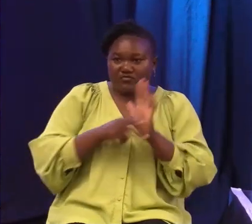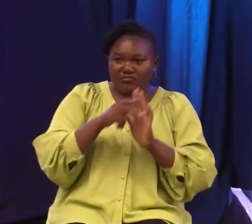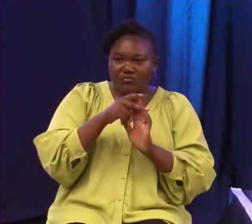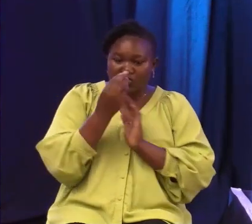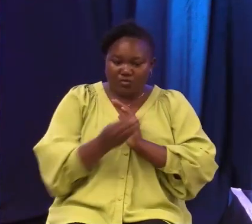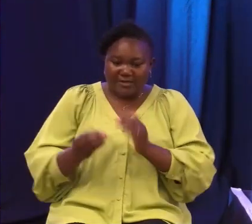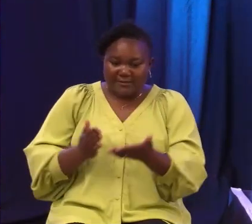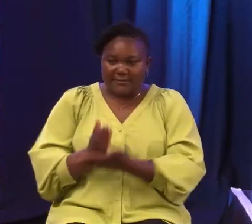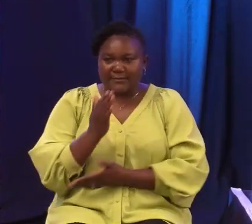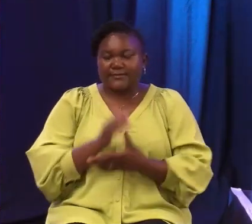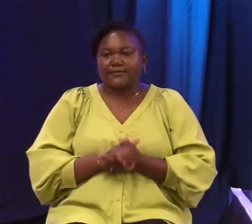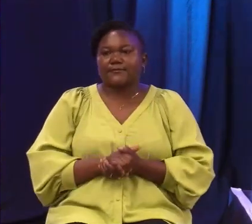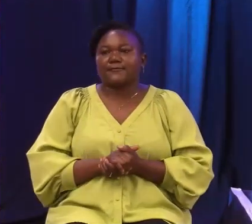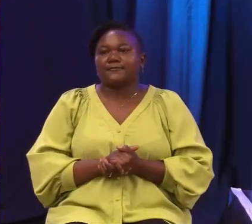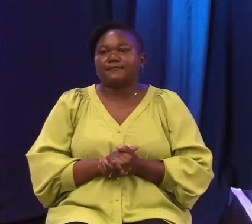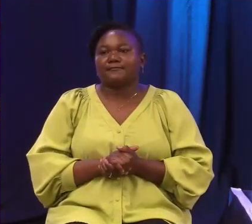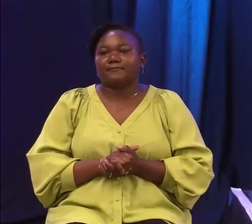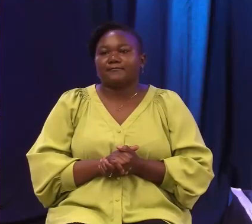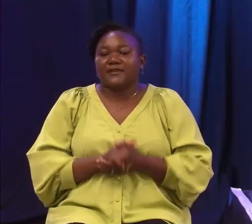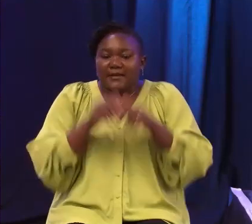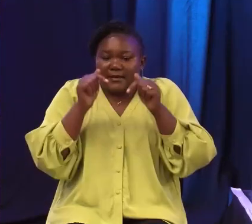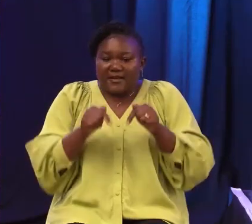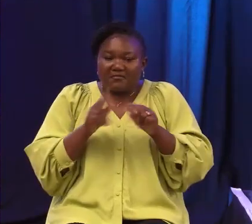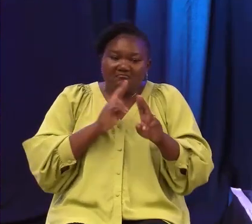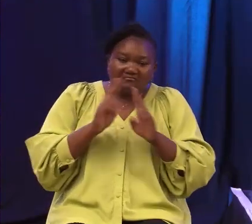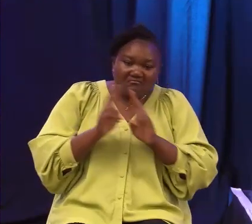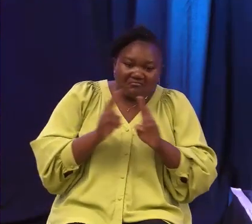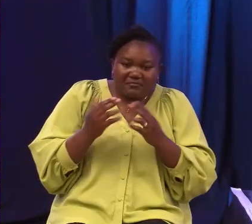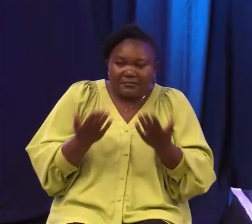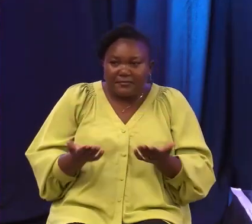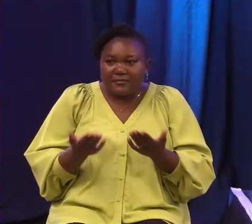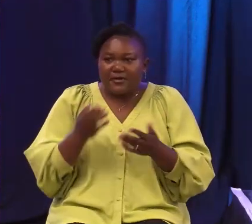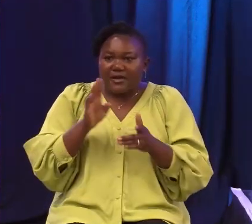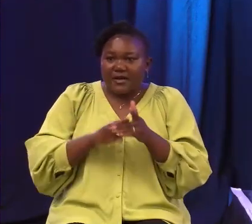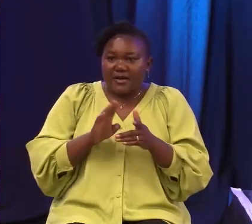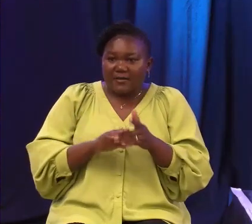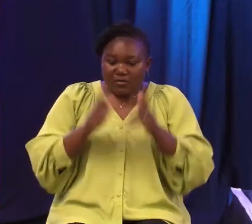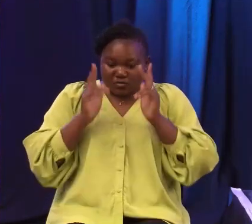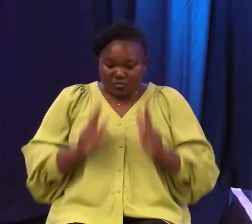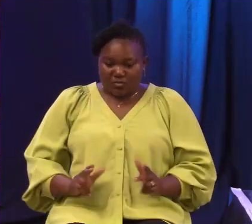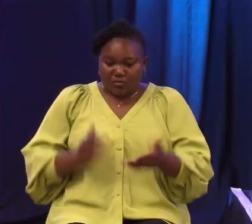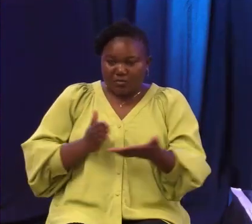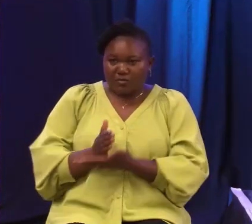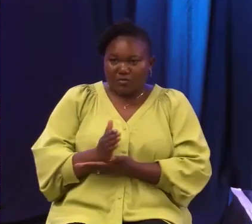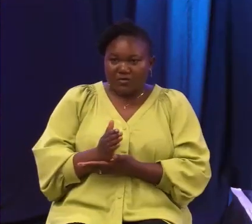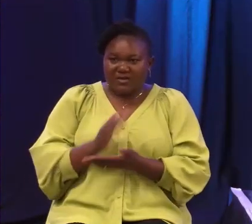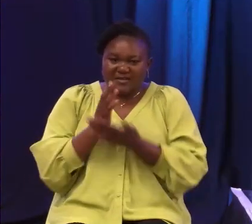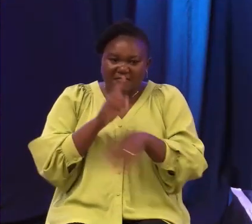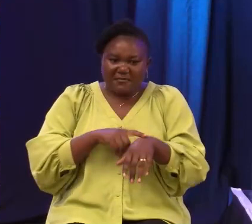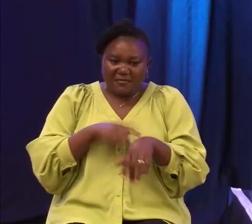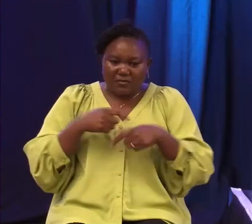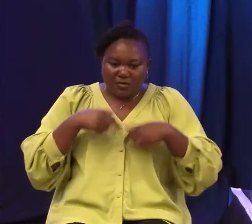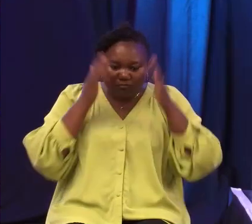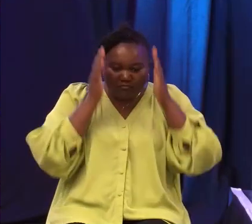rights. While talking about human rights, we tend to focus